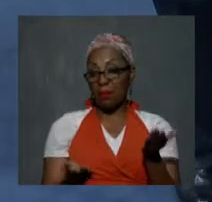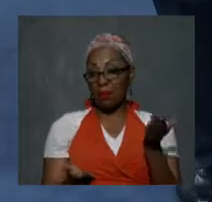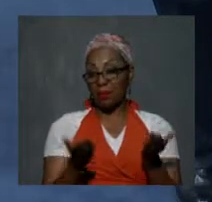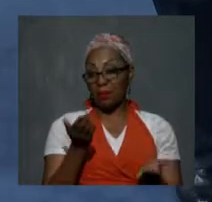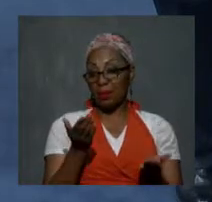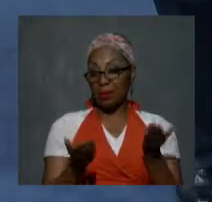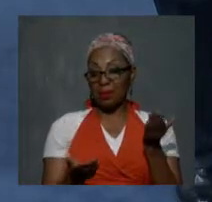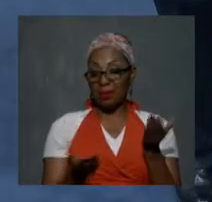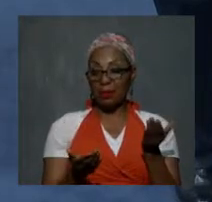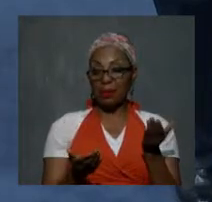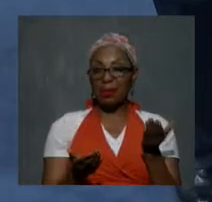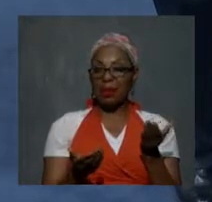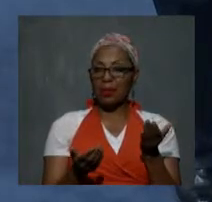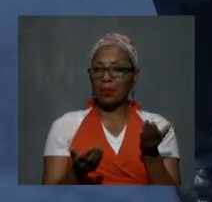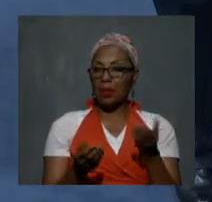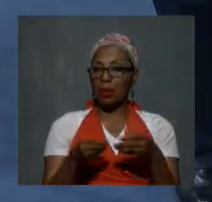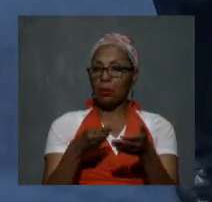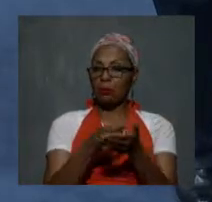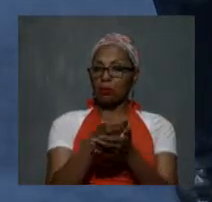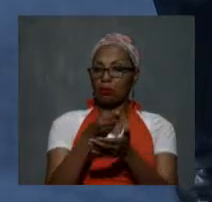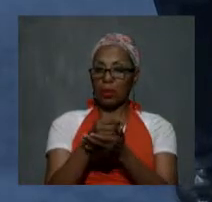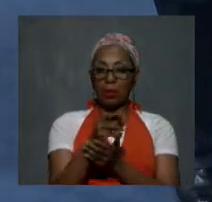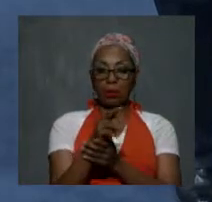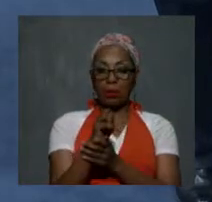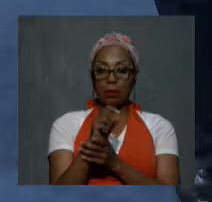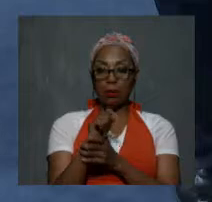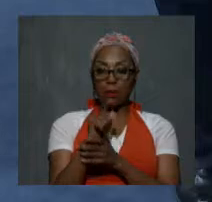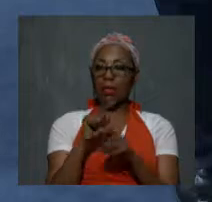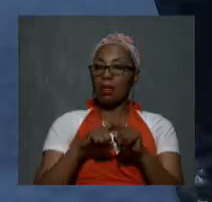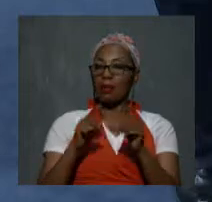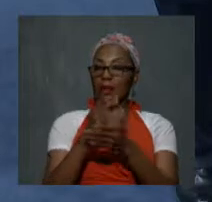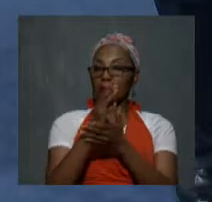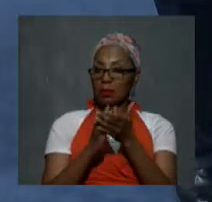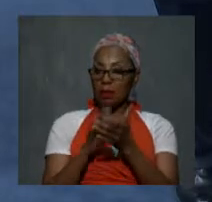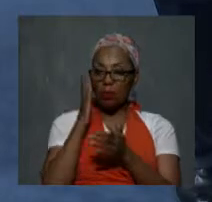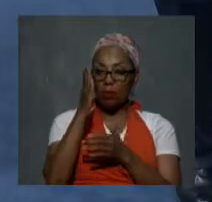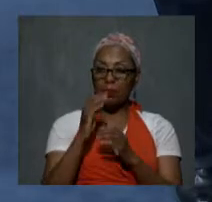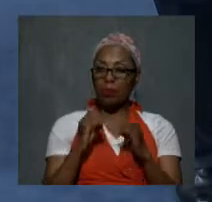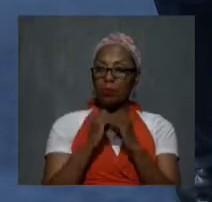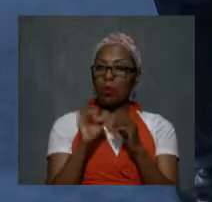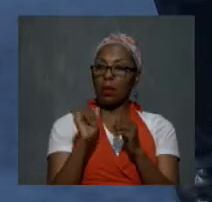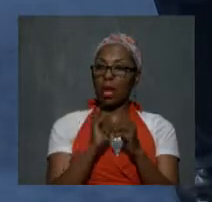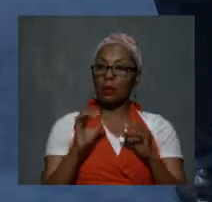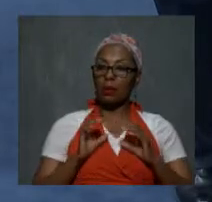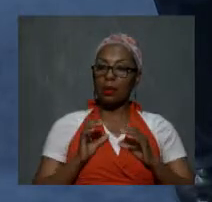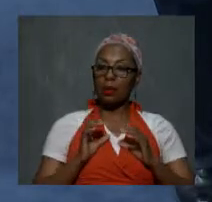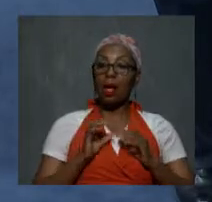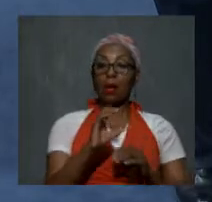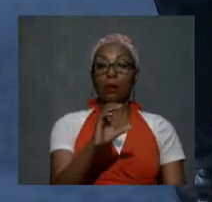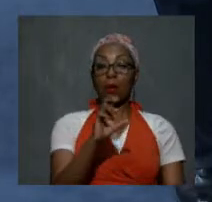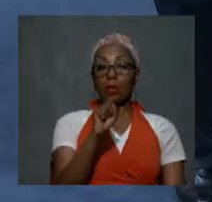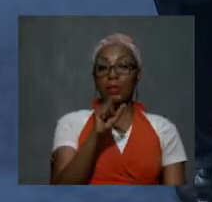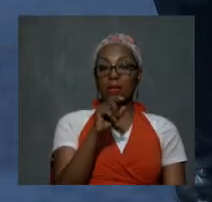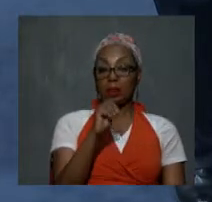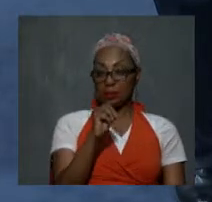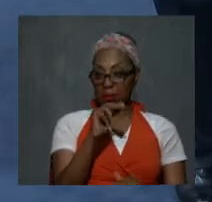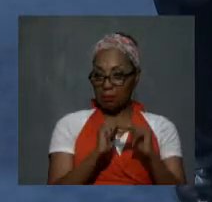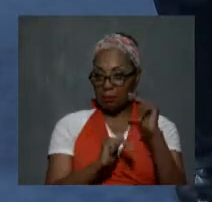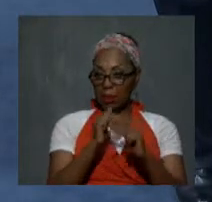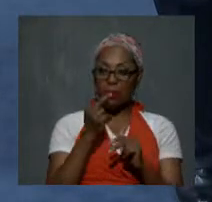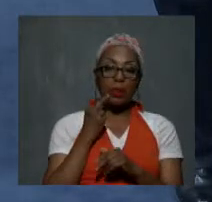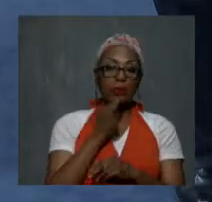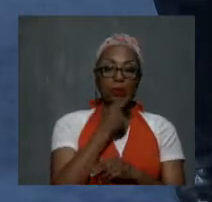probably, there's a little retail mixed in on the east end, but some of them will be more of a custom-built restaurant